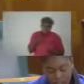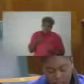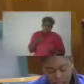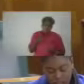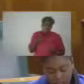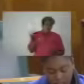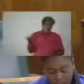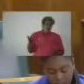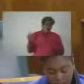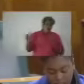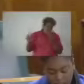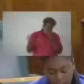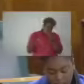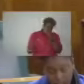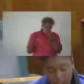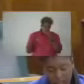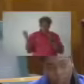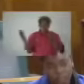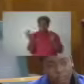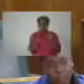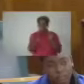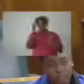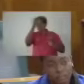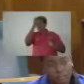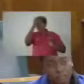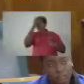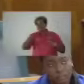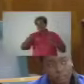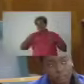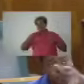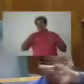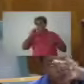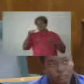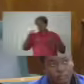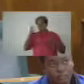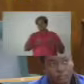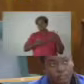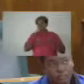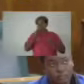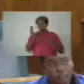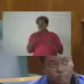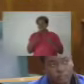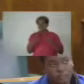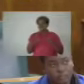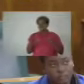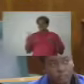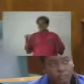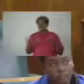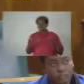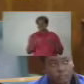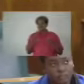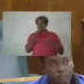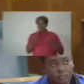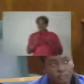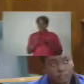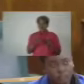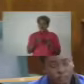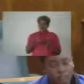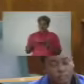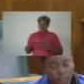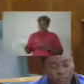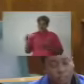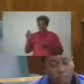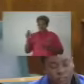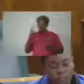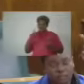done? They have put paternity leave not as a social intervention, but as a compensation